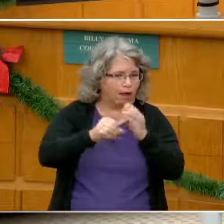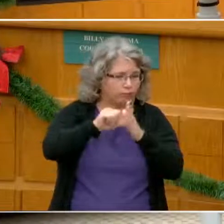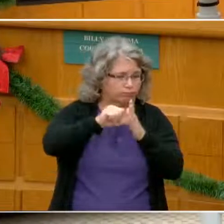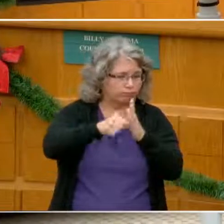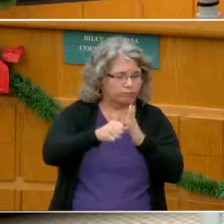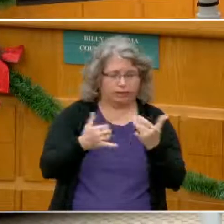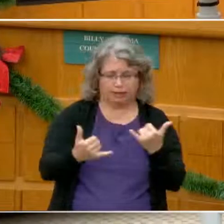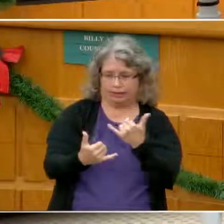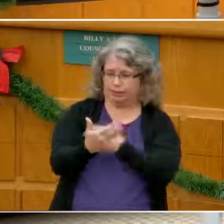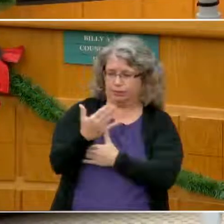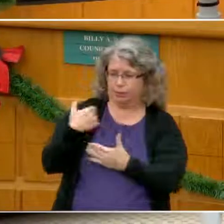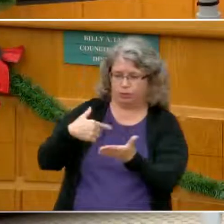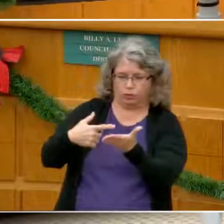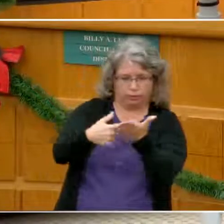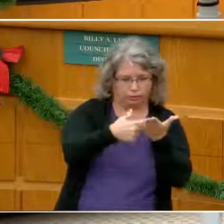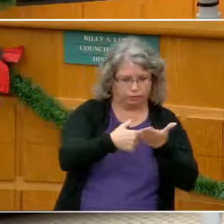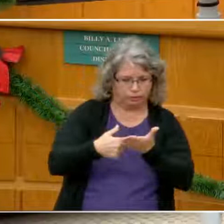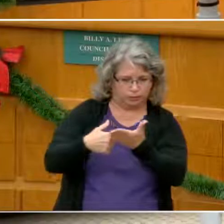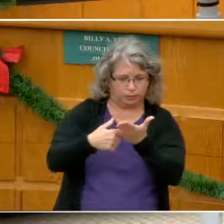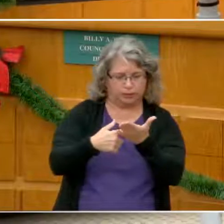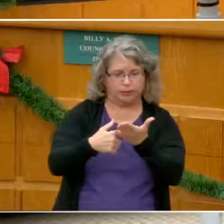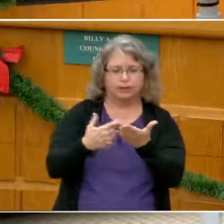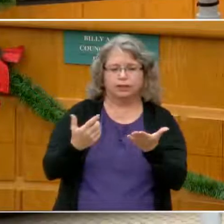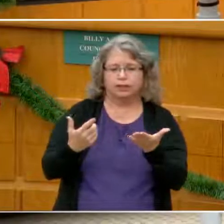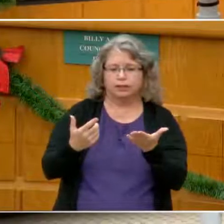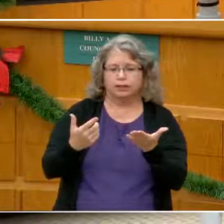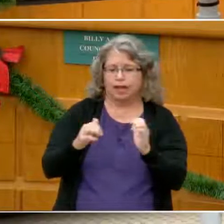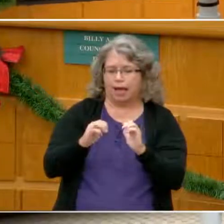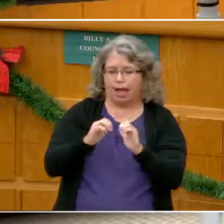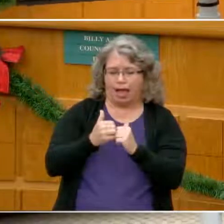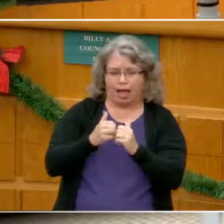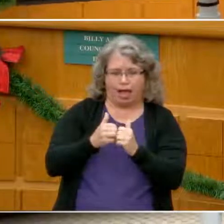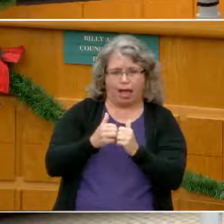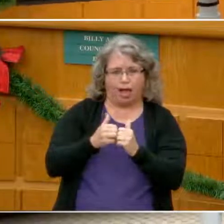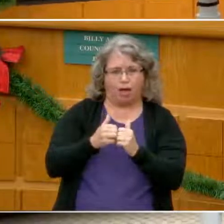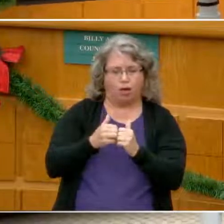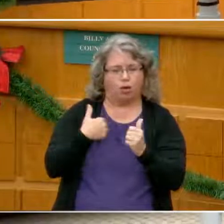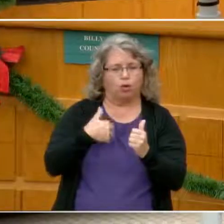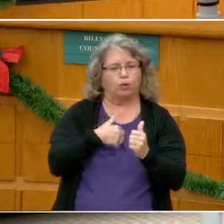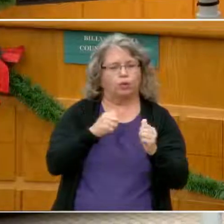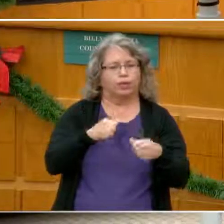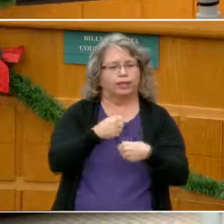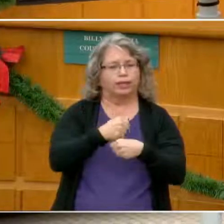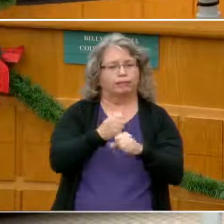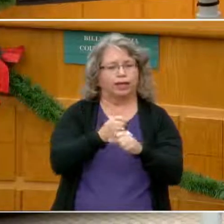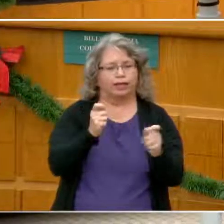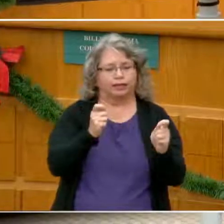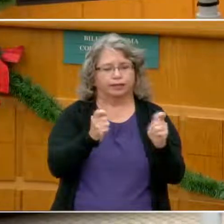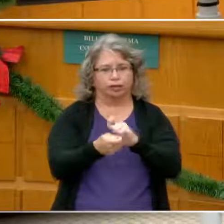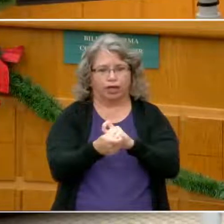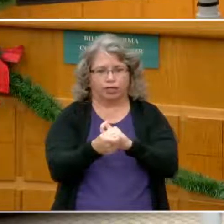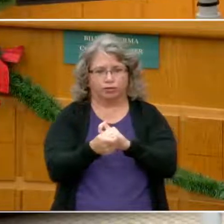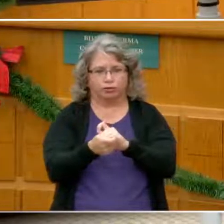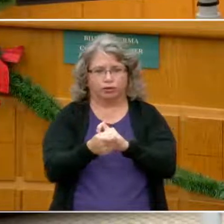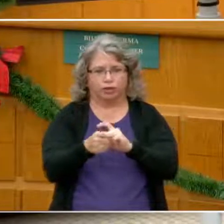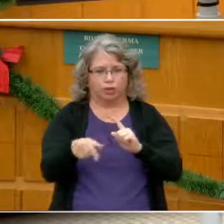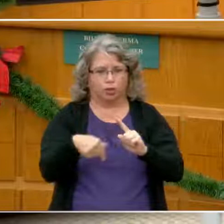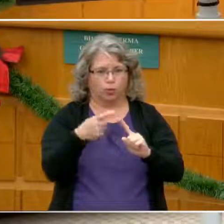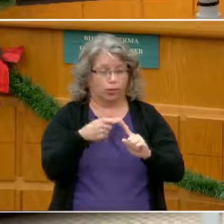amongst ourselves in public health how we could make a change because we saw change.